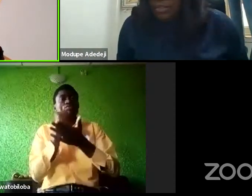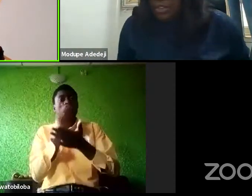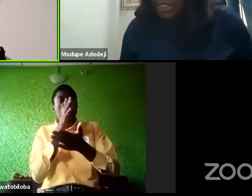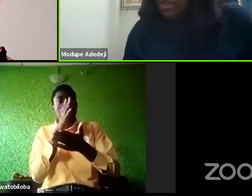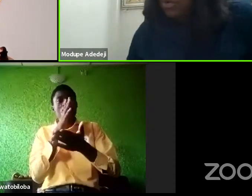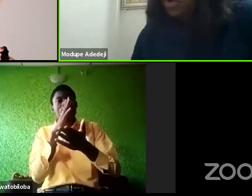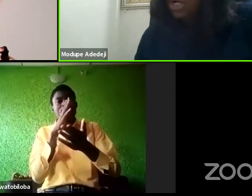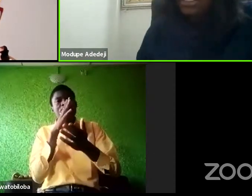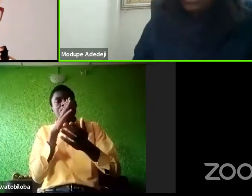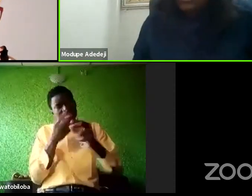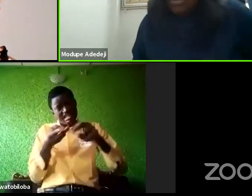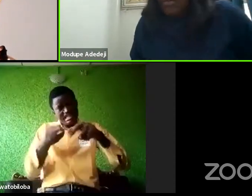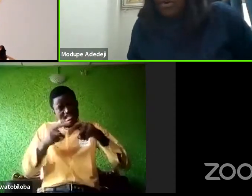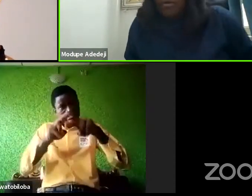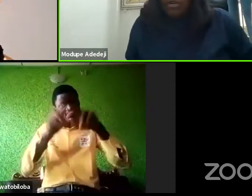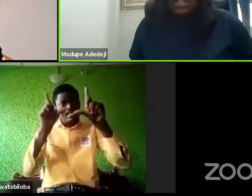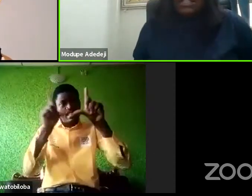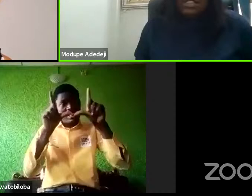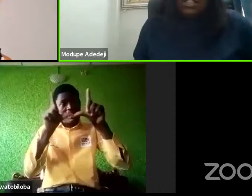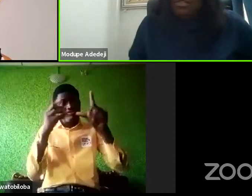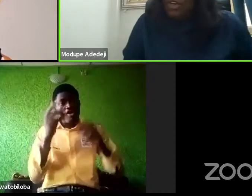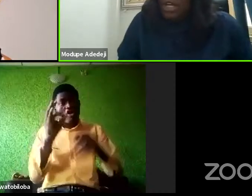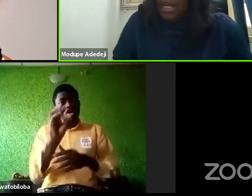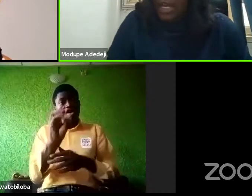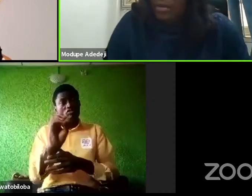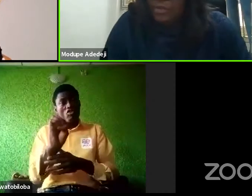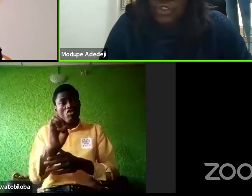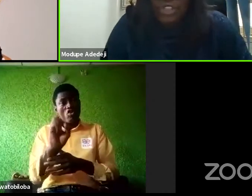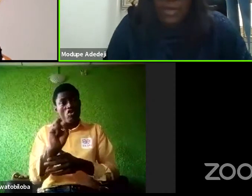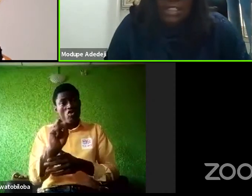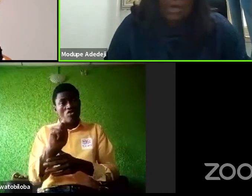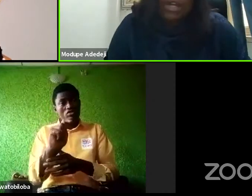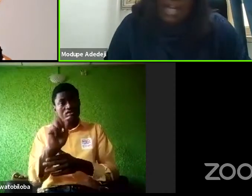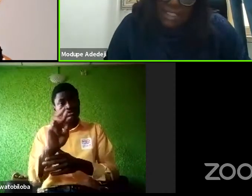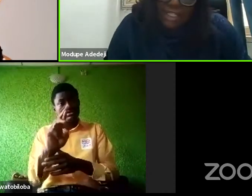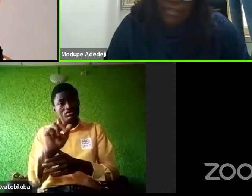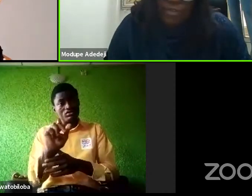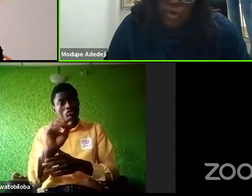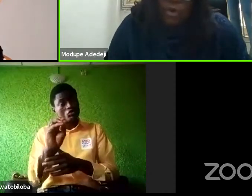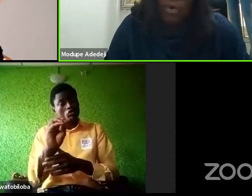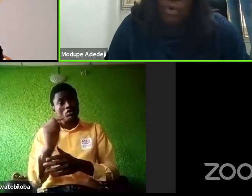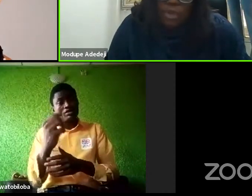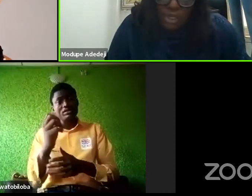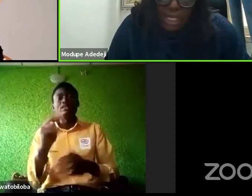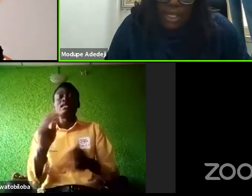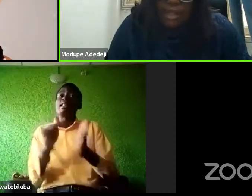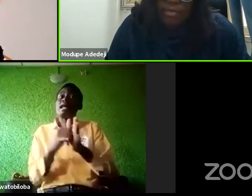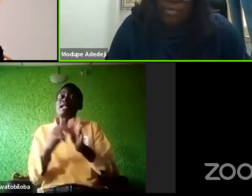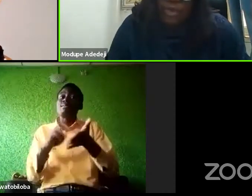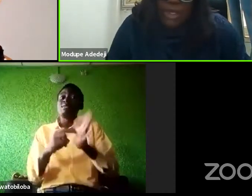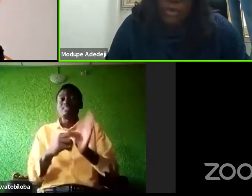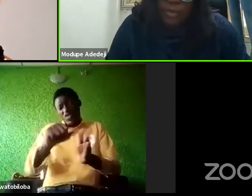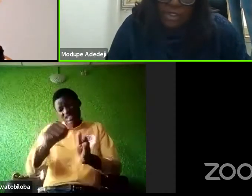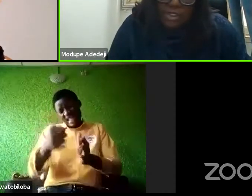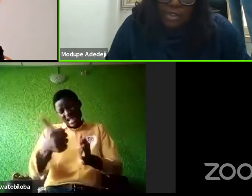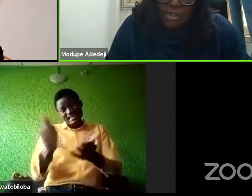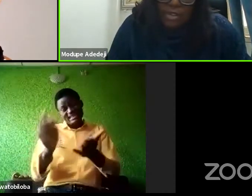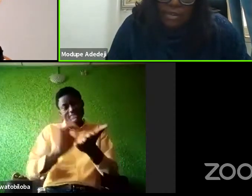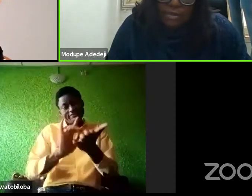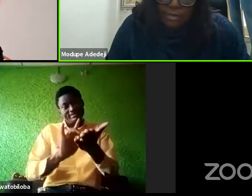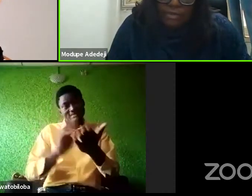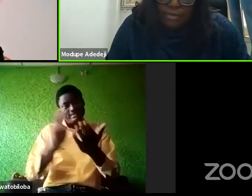system. Yeah, so we call that some form of alternative treatment that we can give for